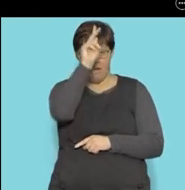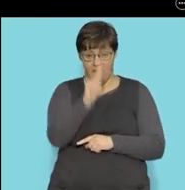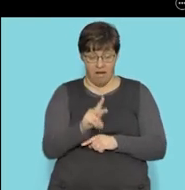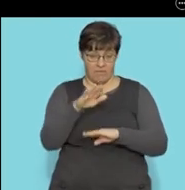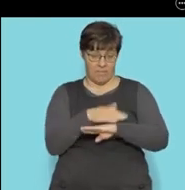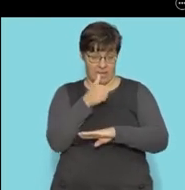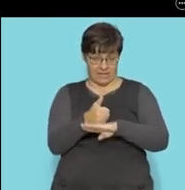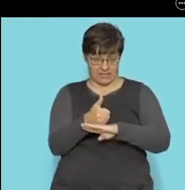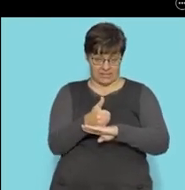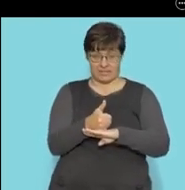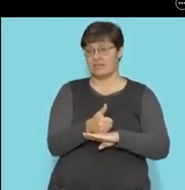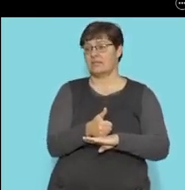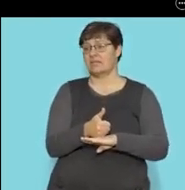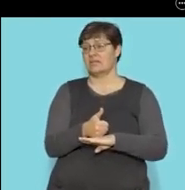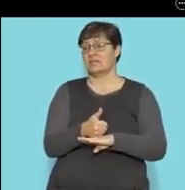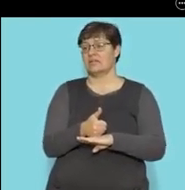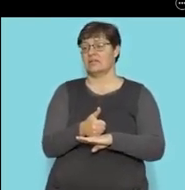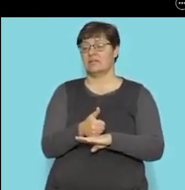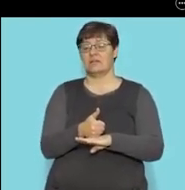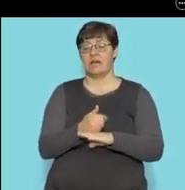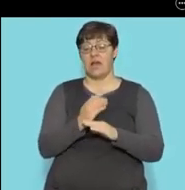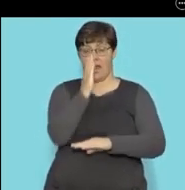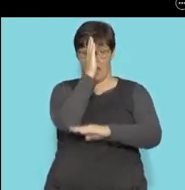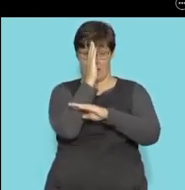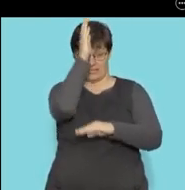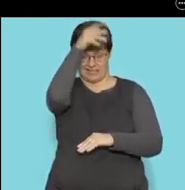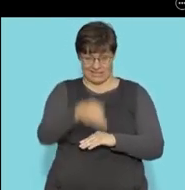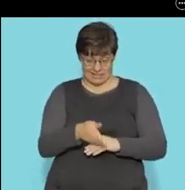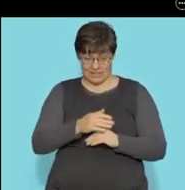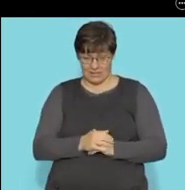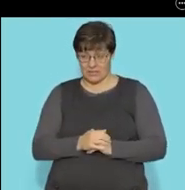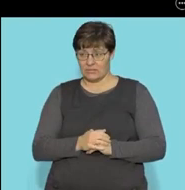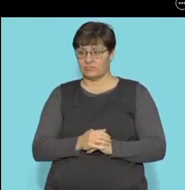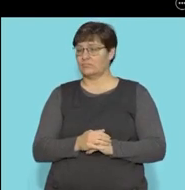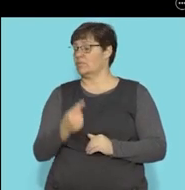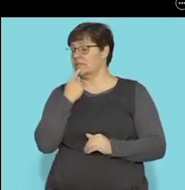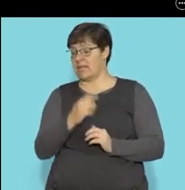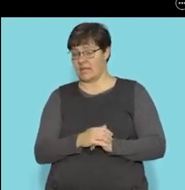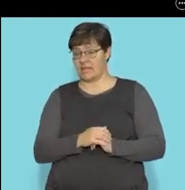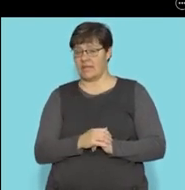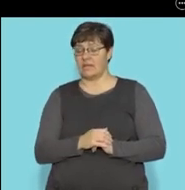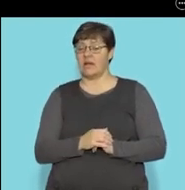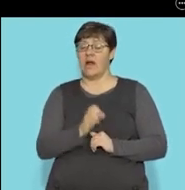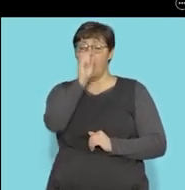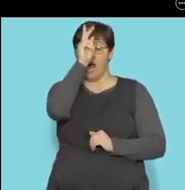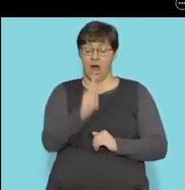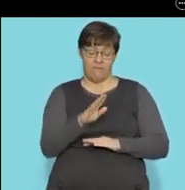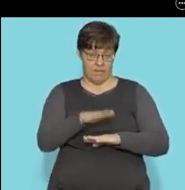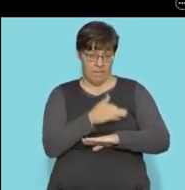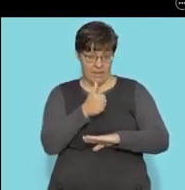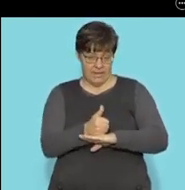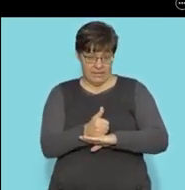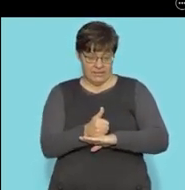half of my base times my height. So we're going to say half of